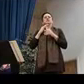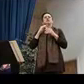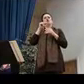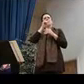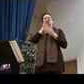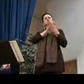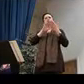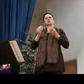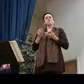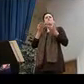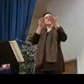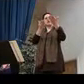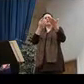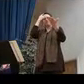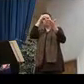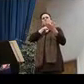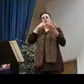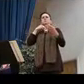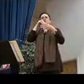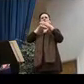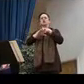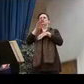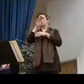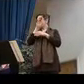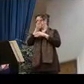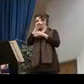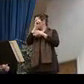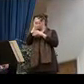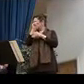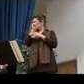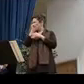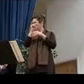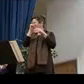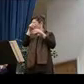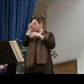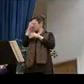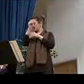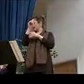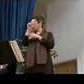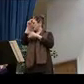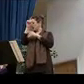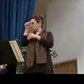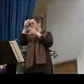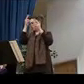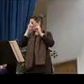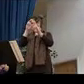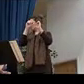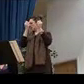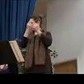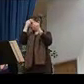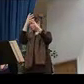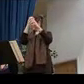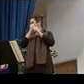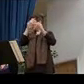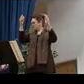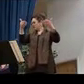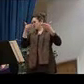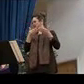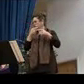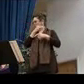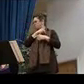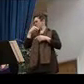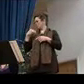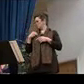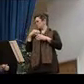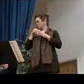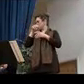Montana chapter of Phi Beta Kappa Honor Society. To receive an invitation to membership in Phi Beta Kappa, students must